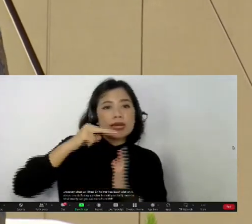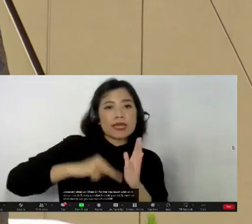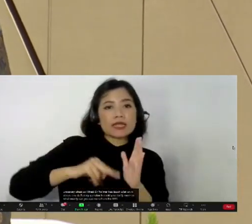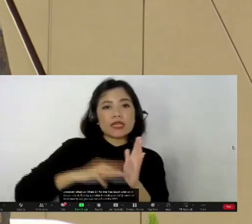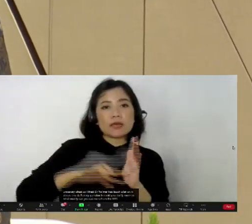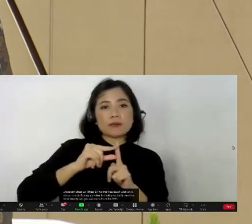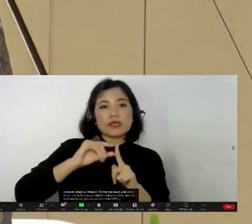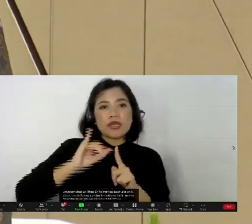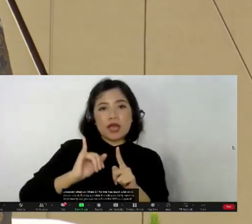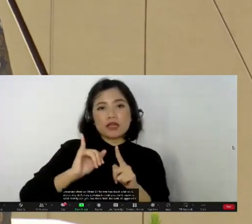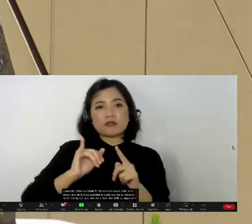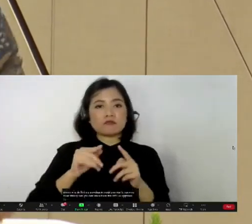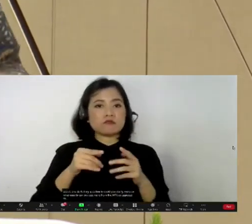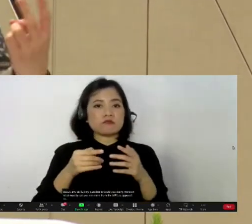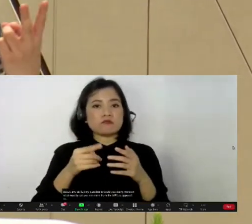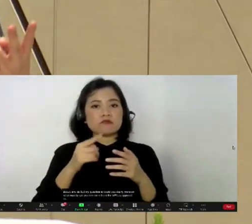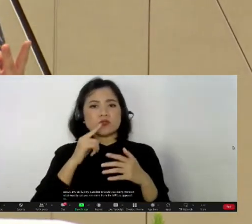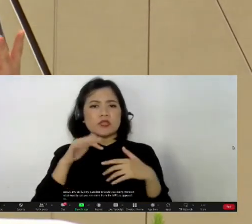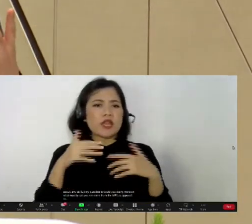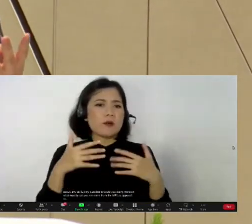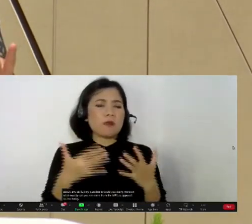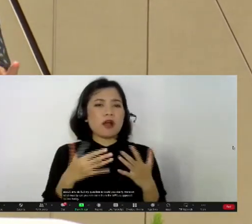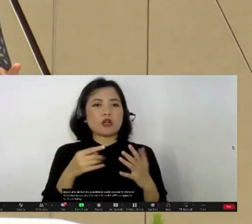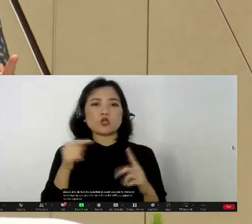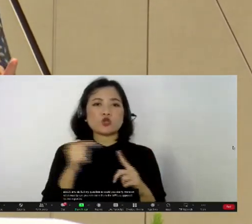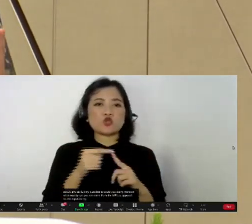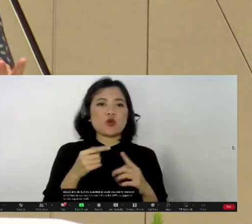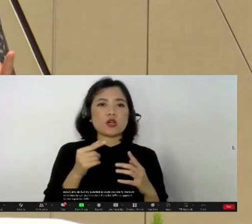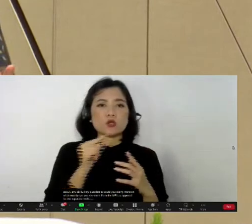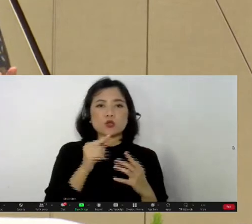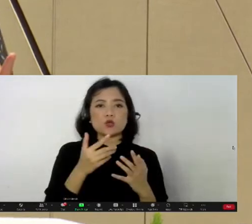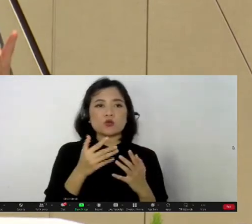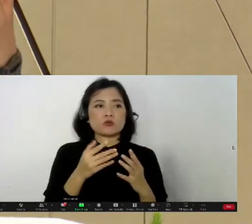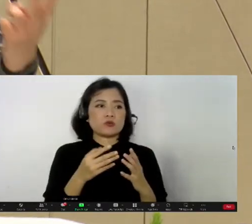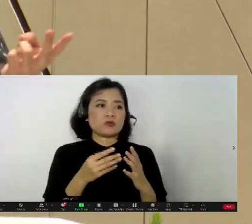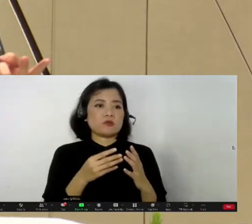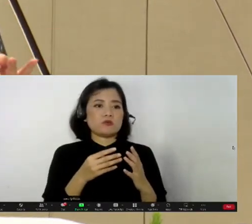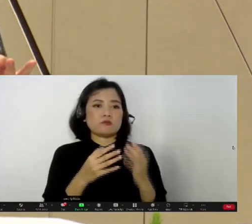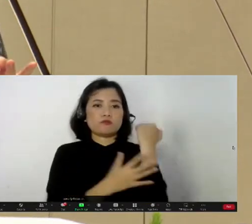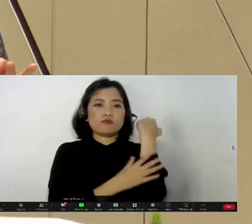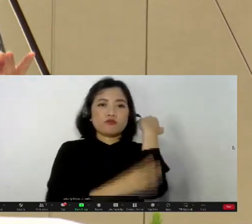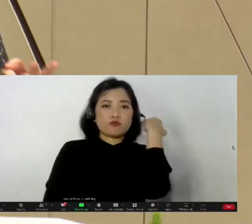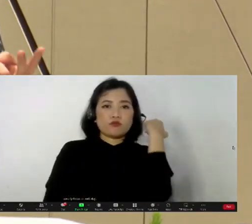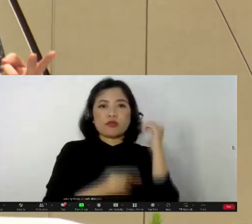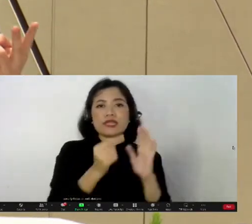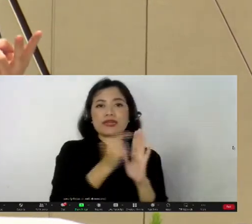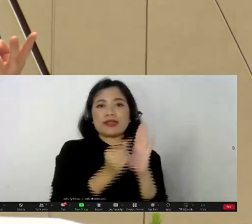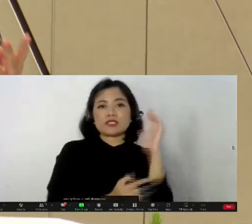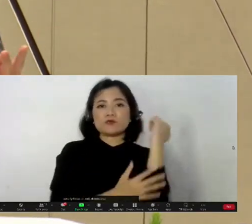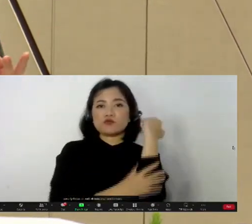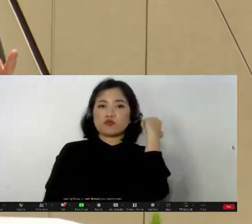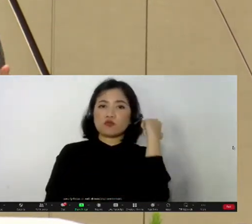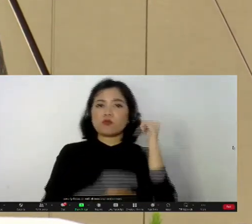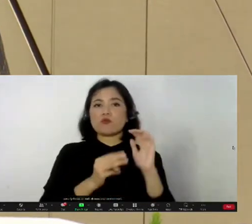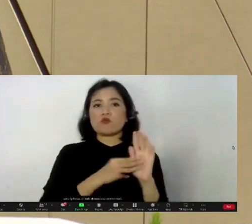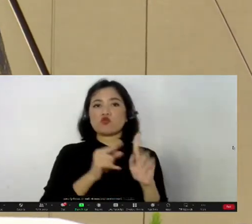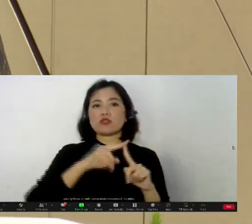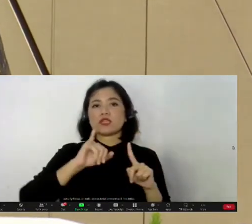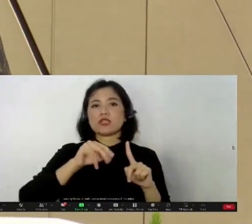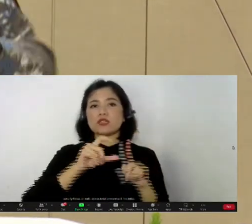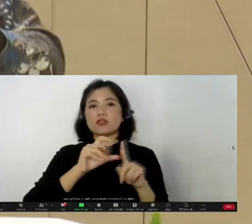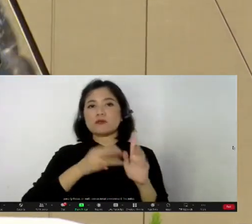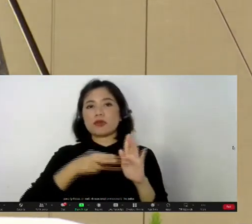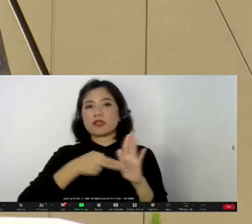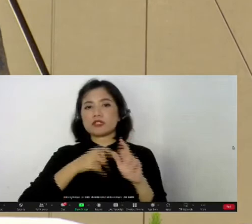as opposed to two separate multidimensional poverty index or a multidimensional environmental index?